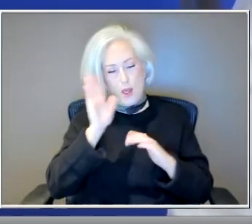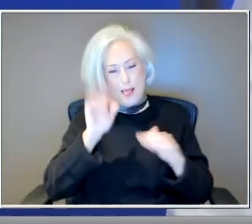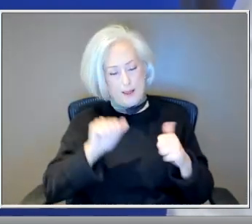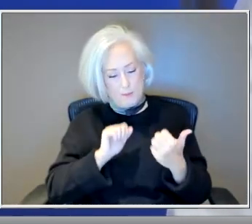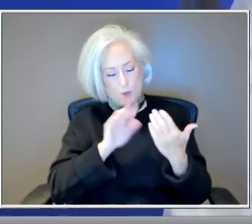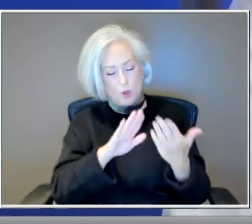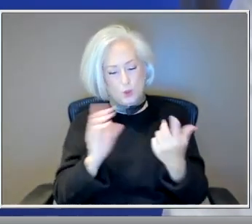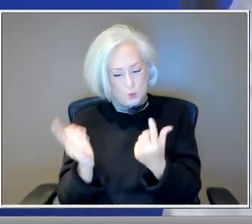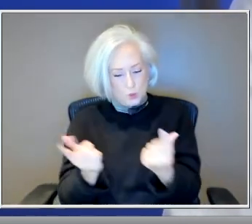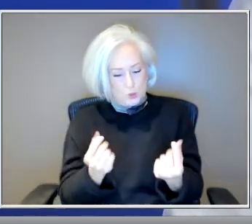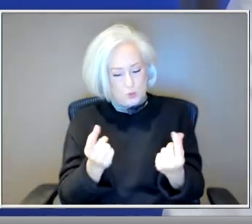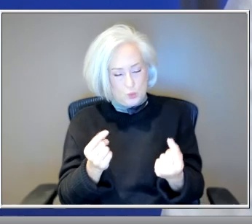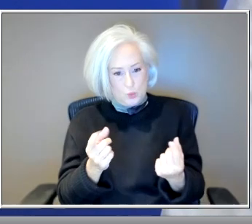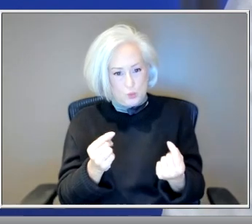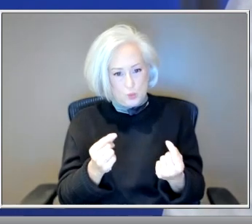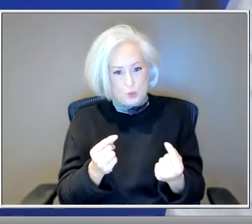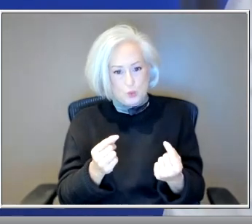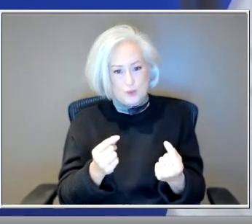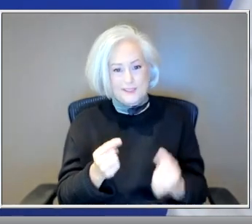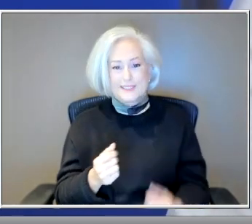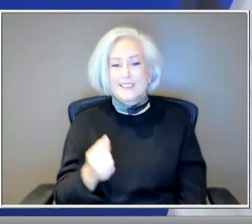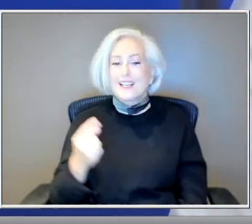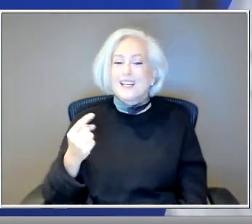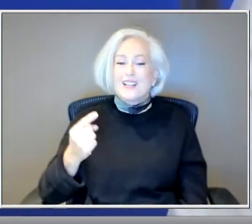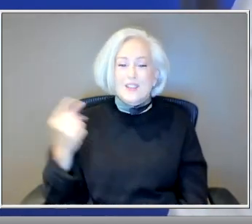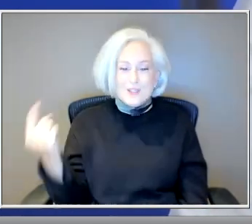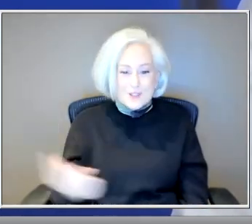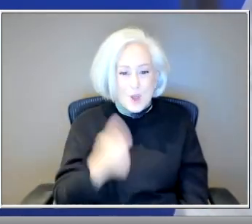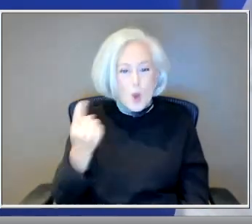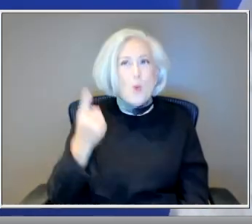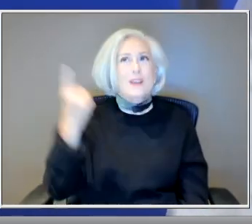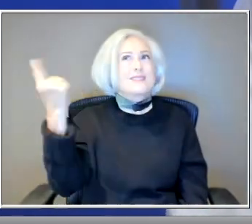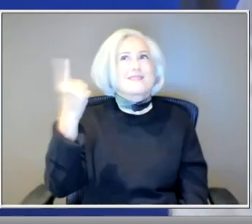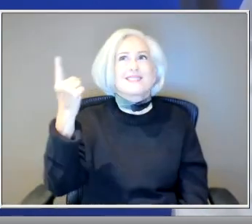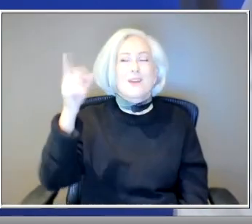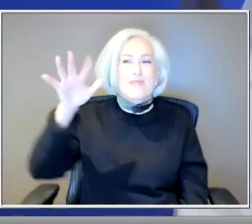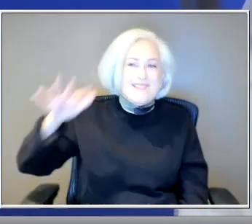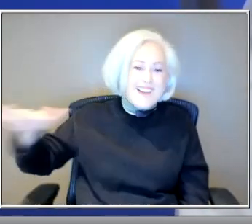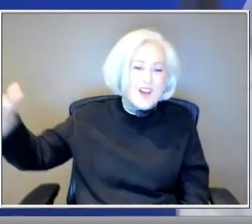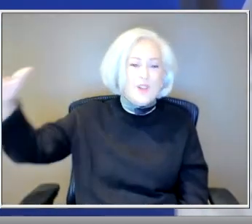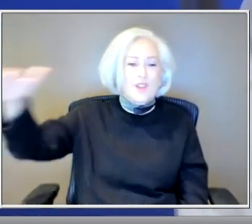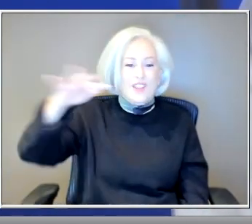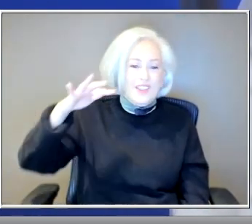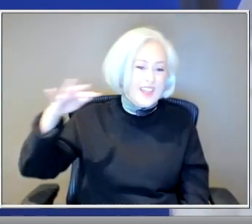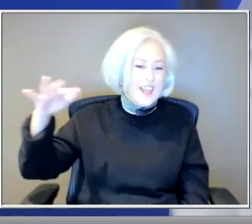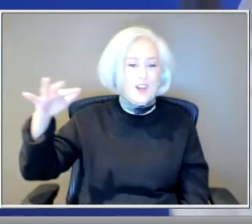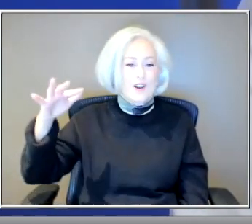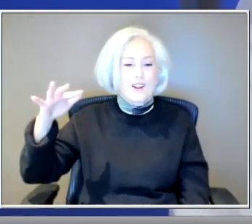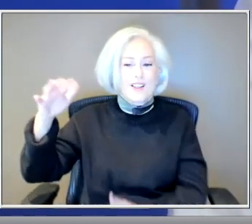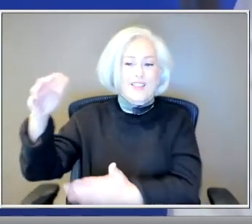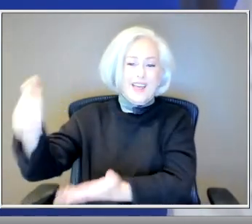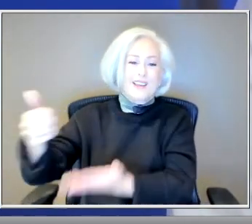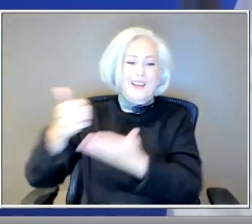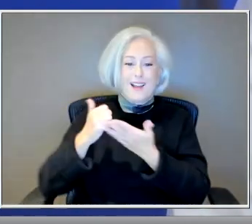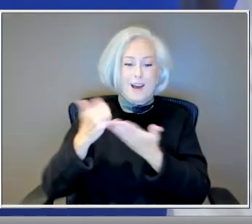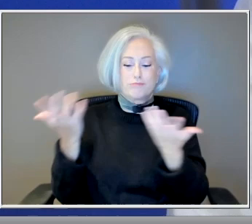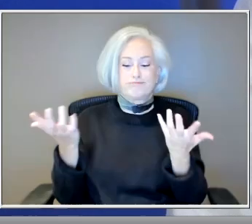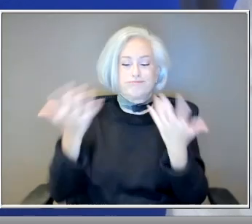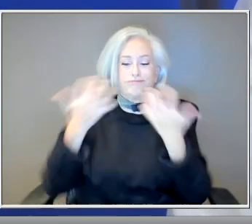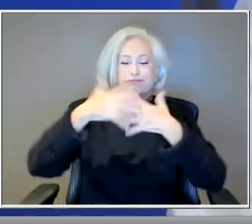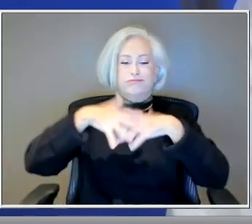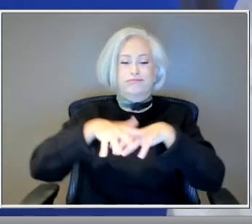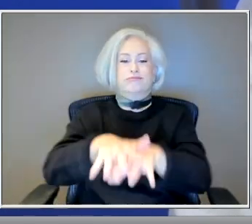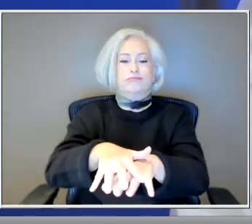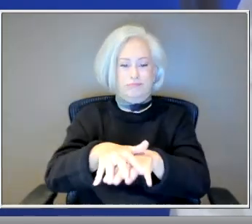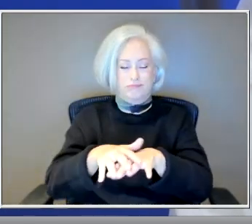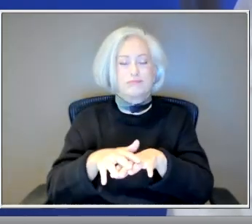And, there's always somebody out there that can put those pieces together. And, if we